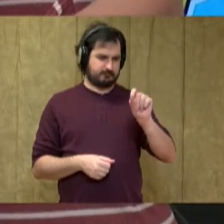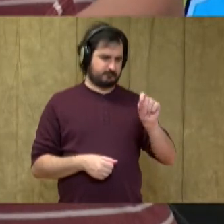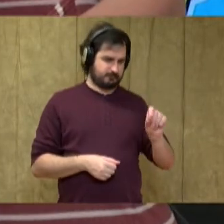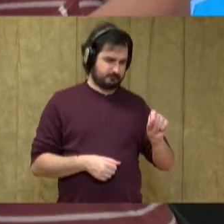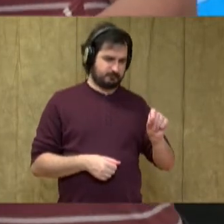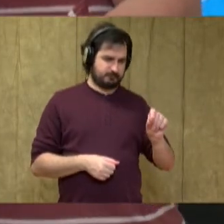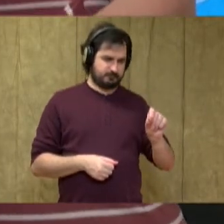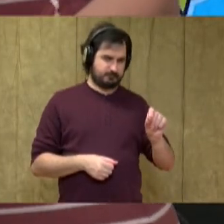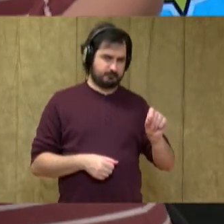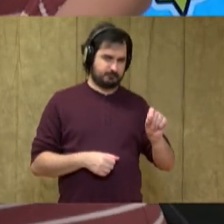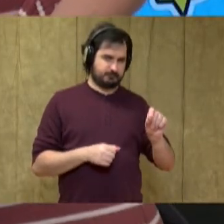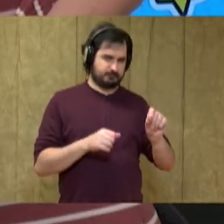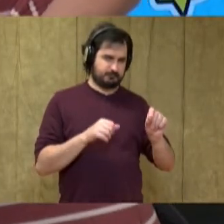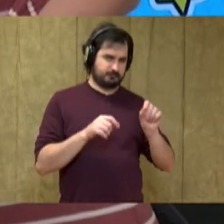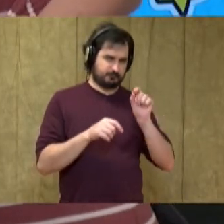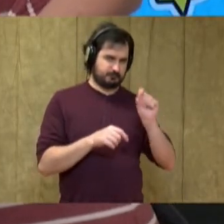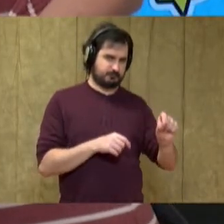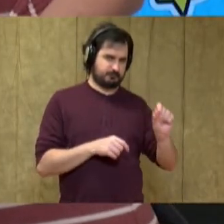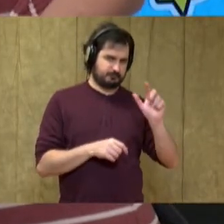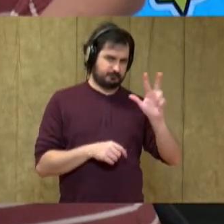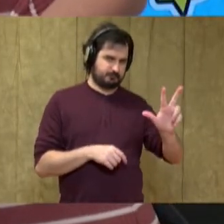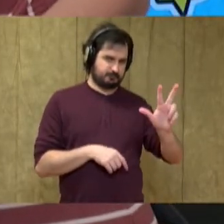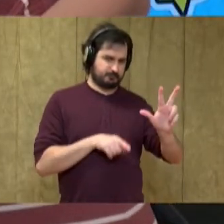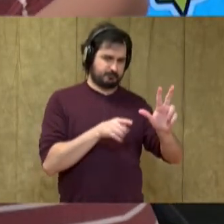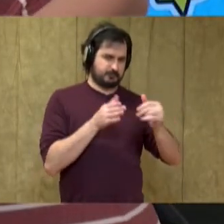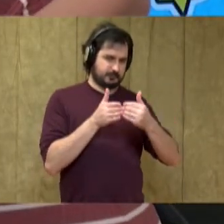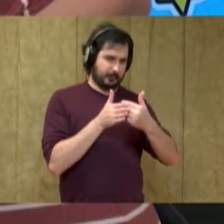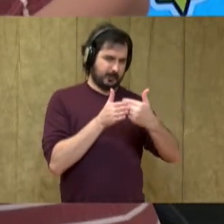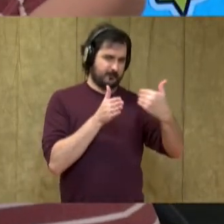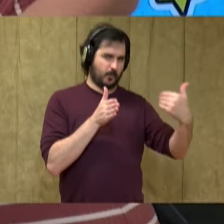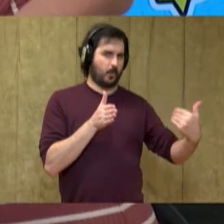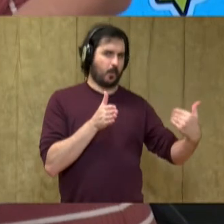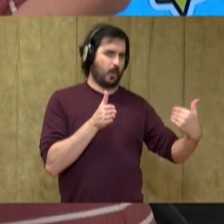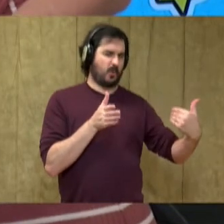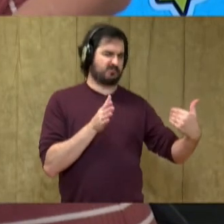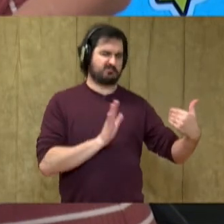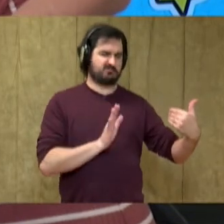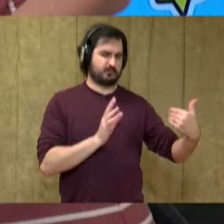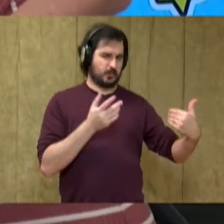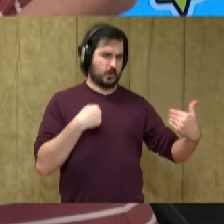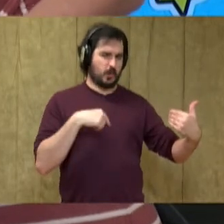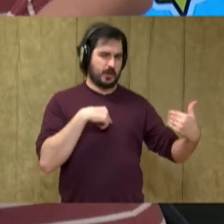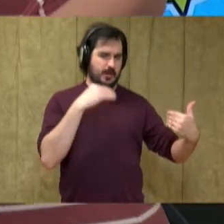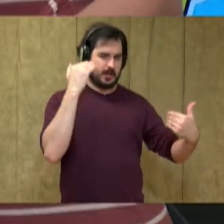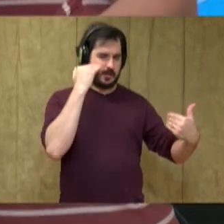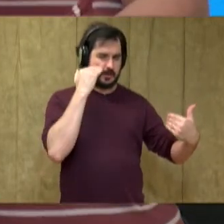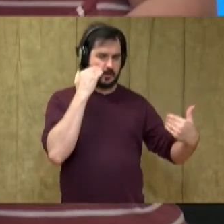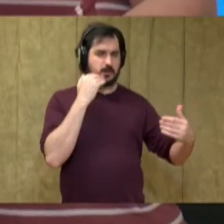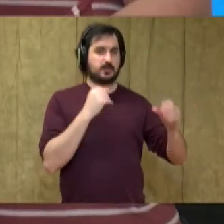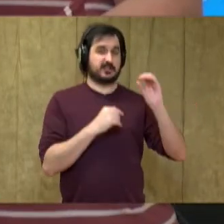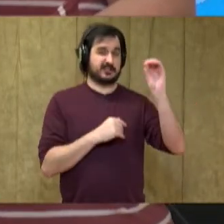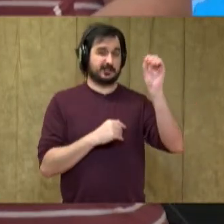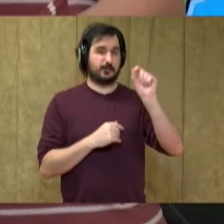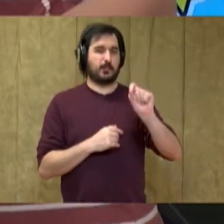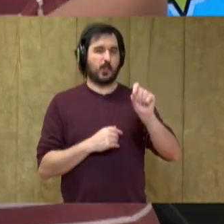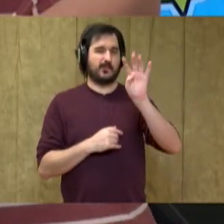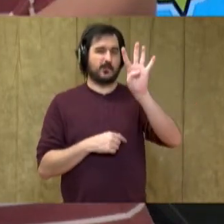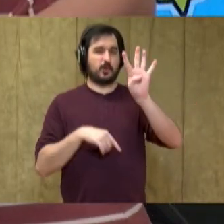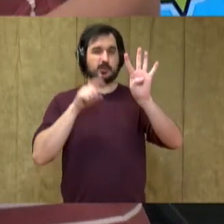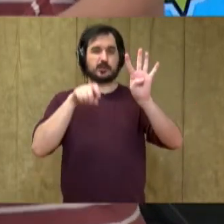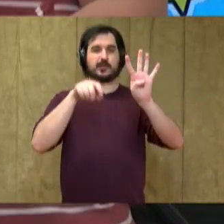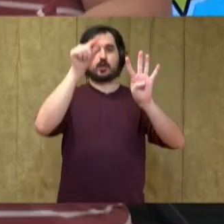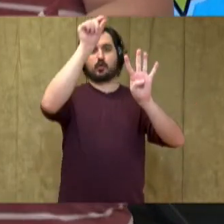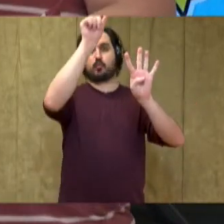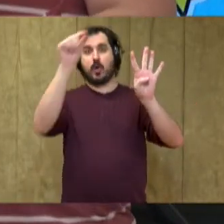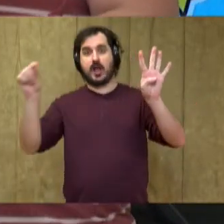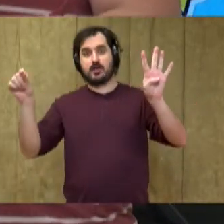3 tenths, that's before 4 tenths. So we know that would be greater than 38 hundredths,